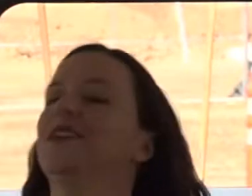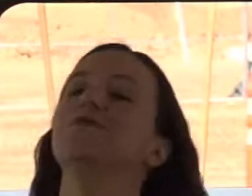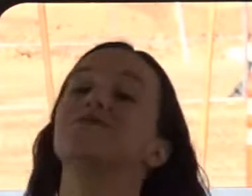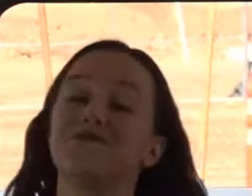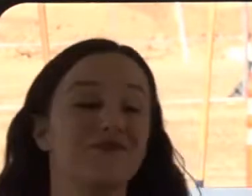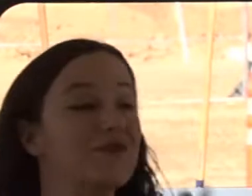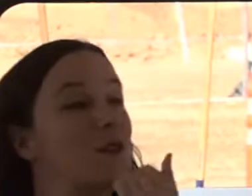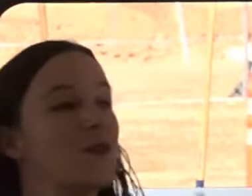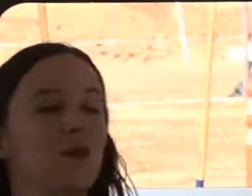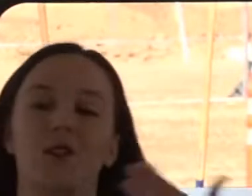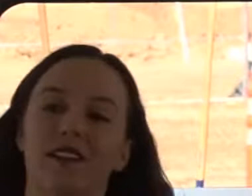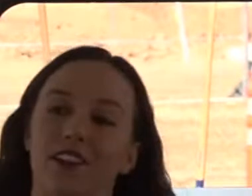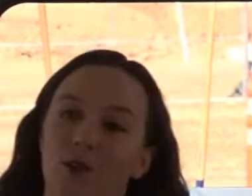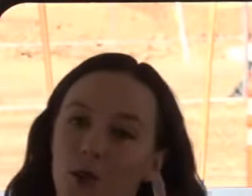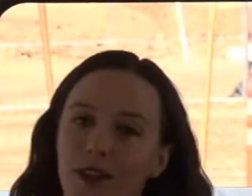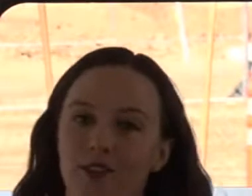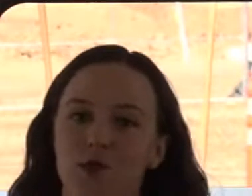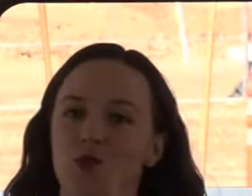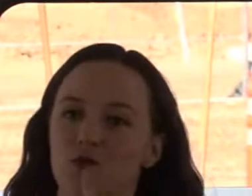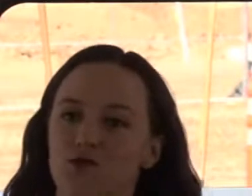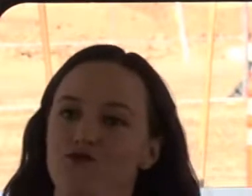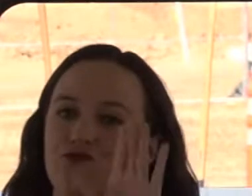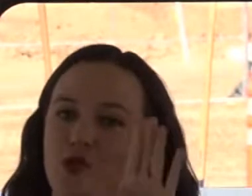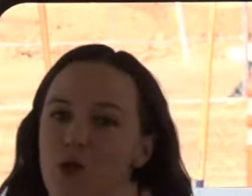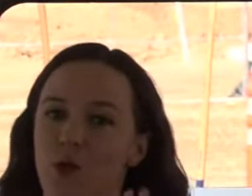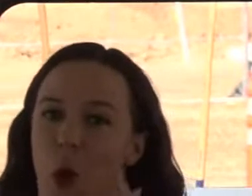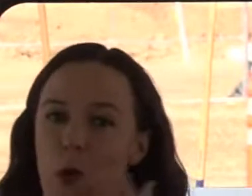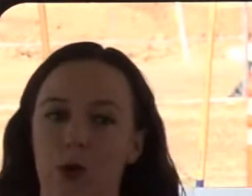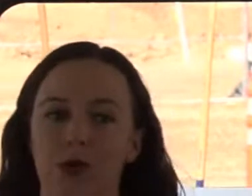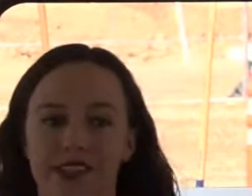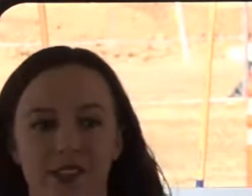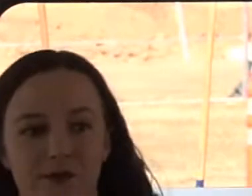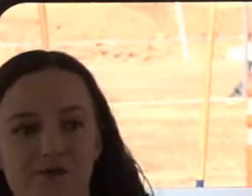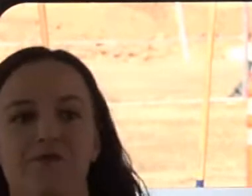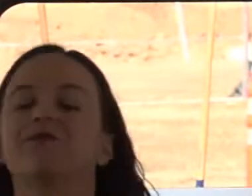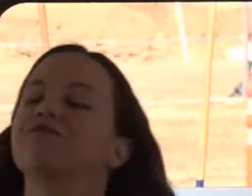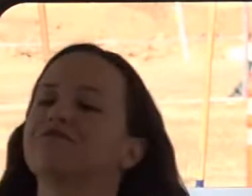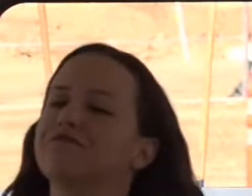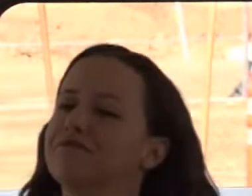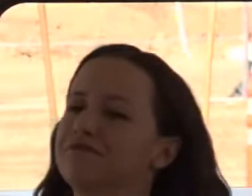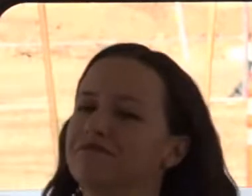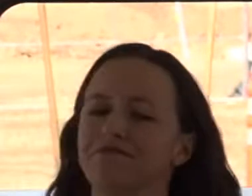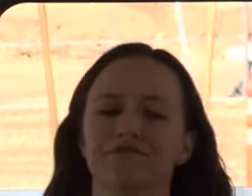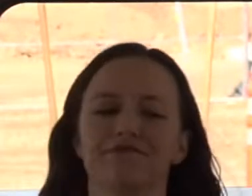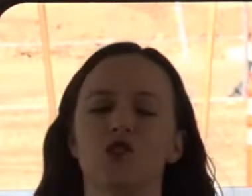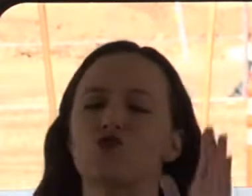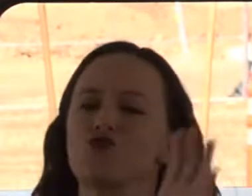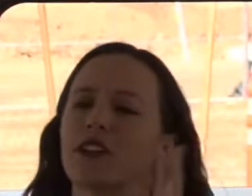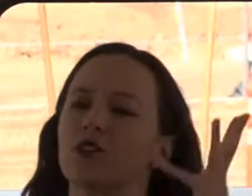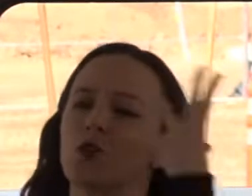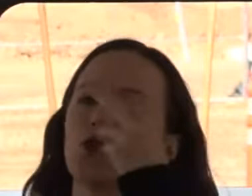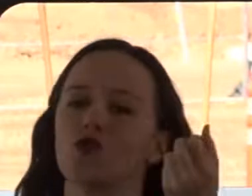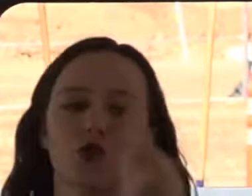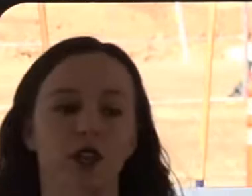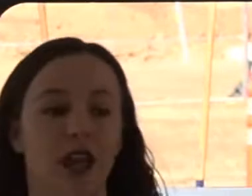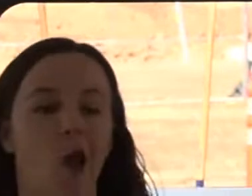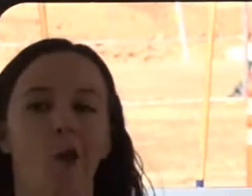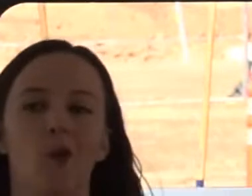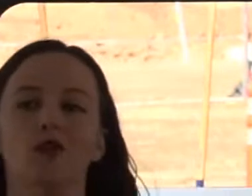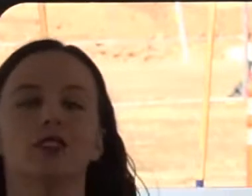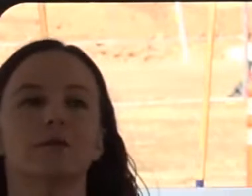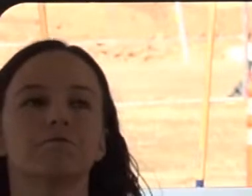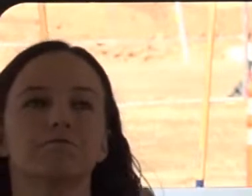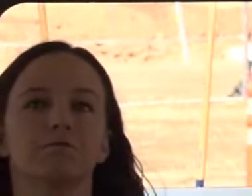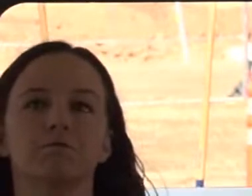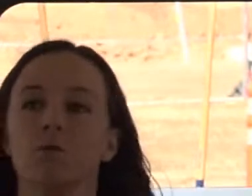Well, good morning, everyone. It is really great to see you. This is such a great, beautiful day, right? Let's just take a moment